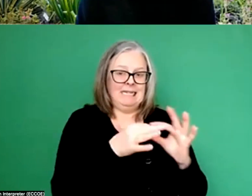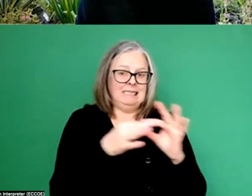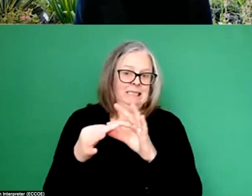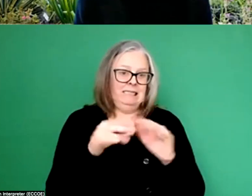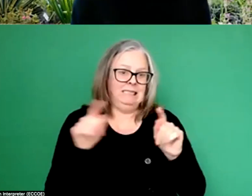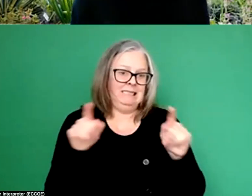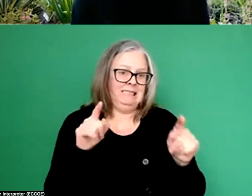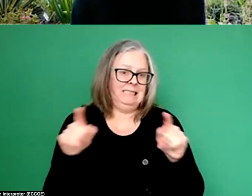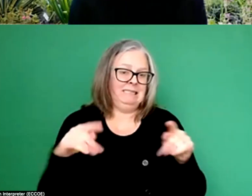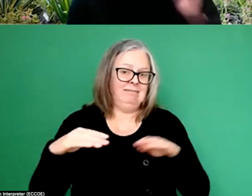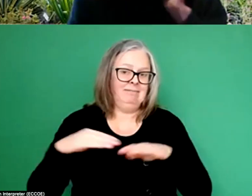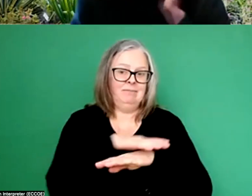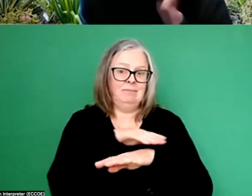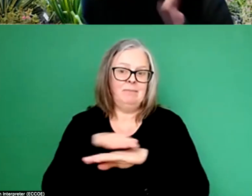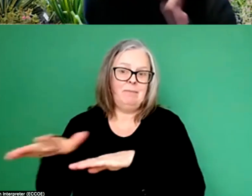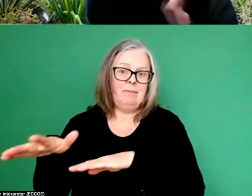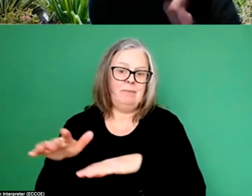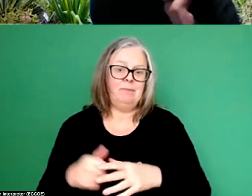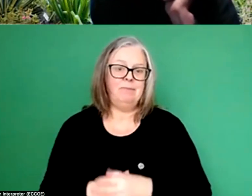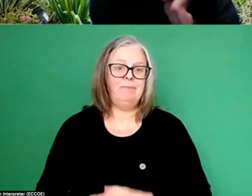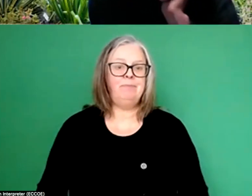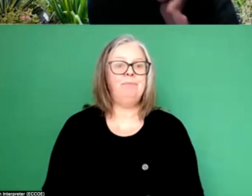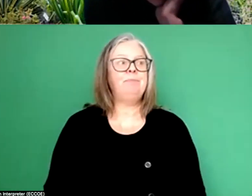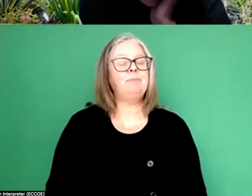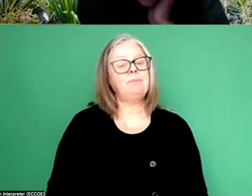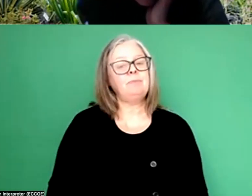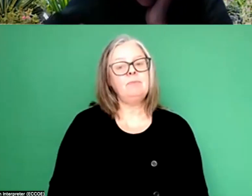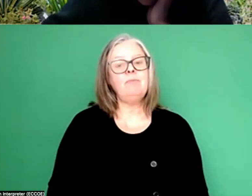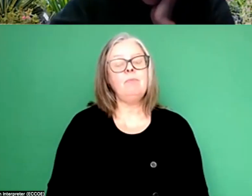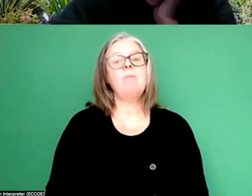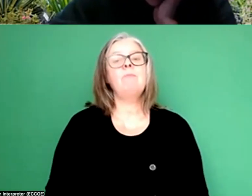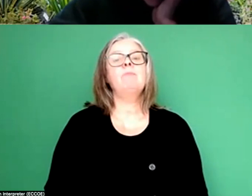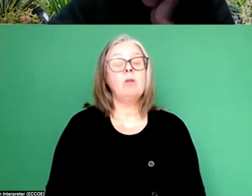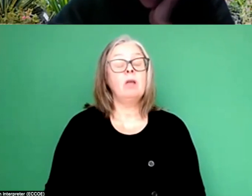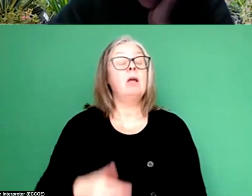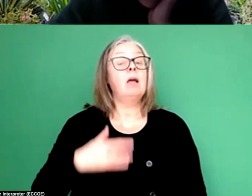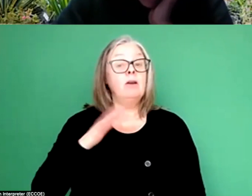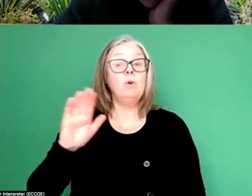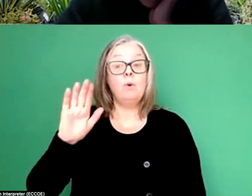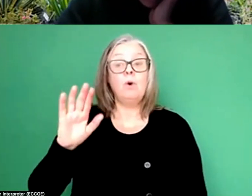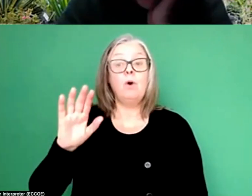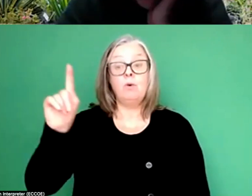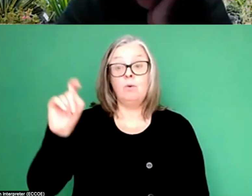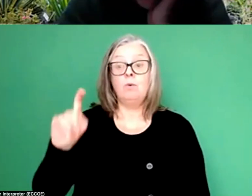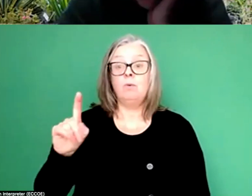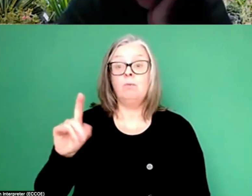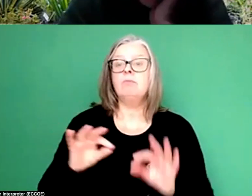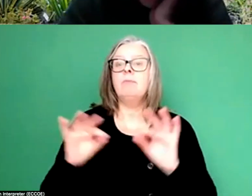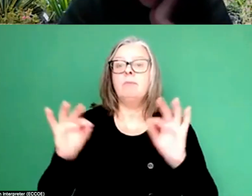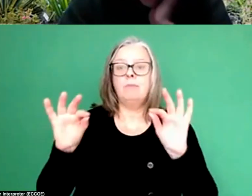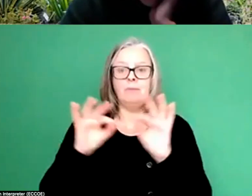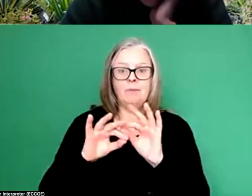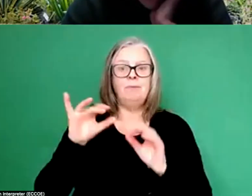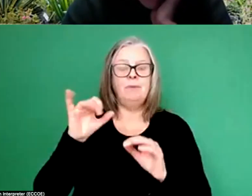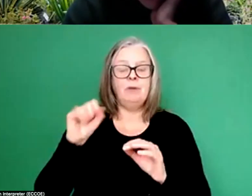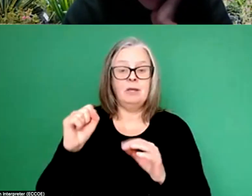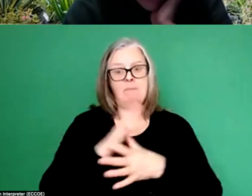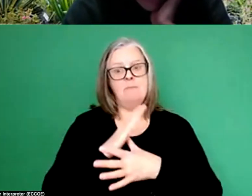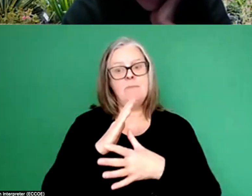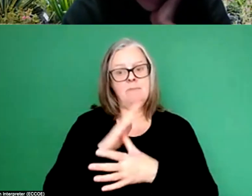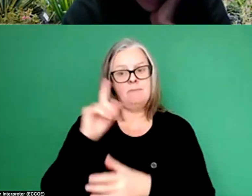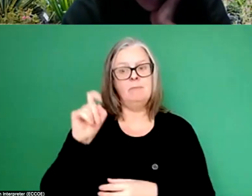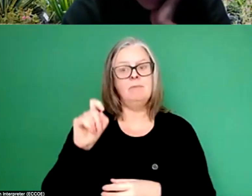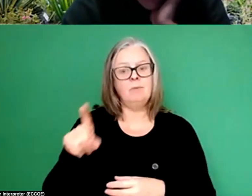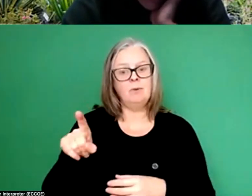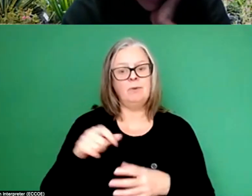Yeah, I think that, you know, that's an important question and it's kind of one of the main ones, but I think